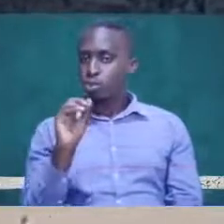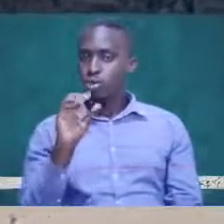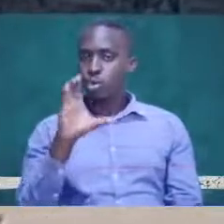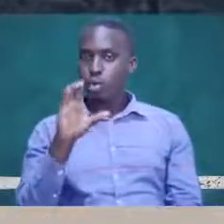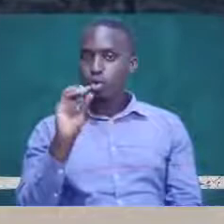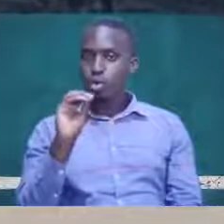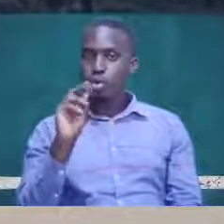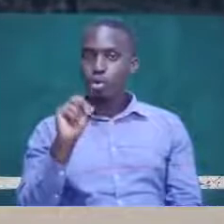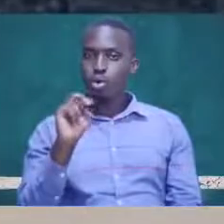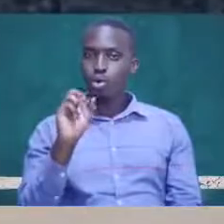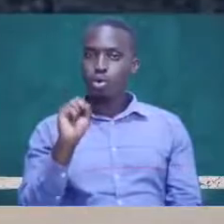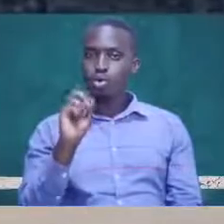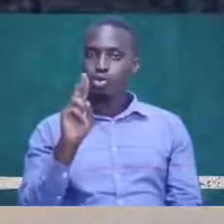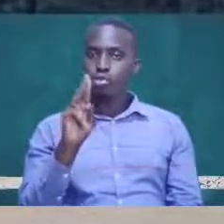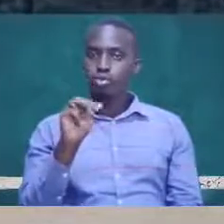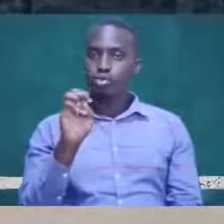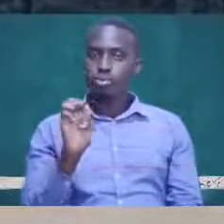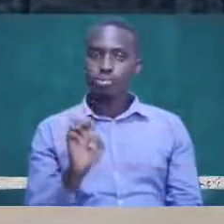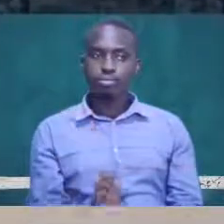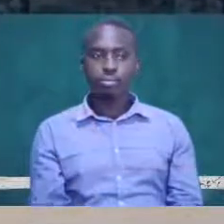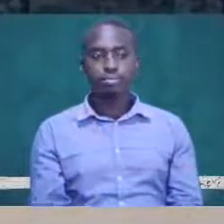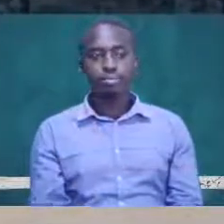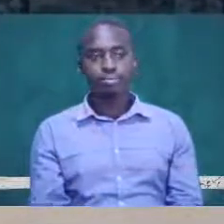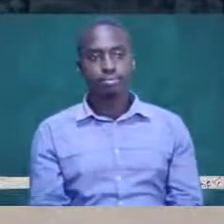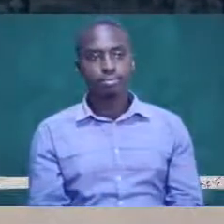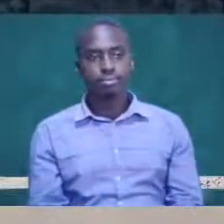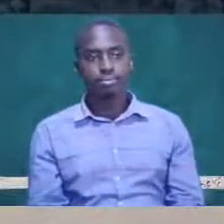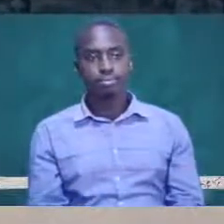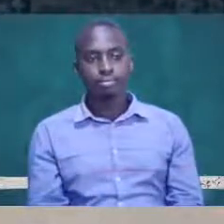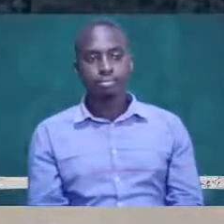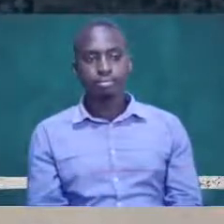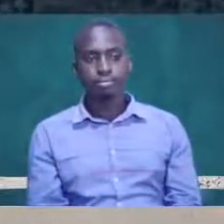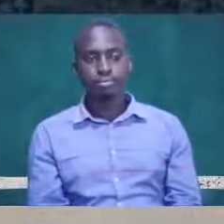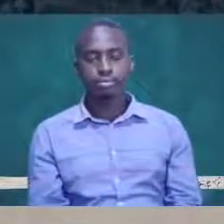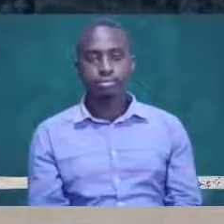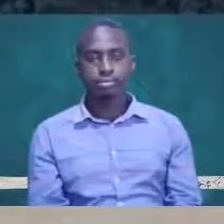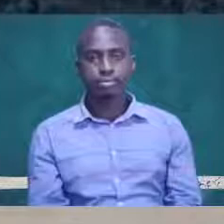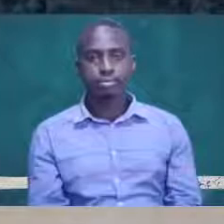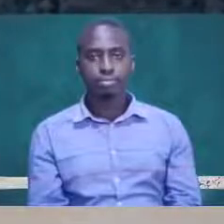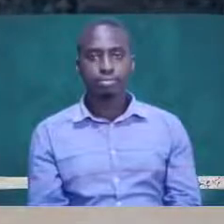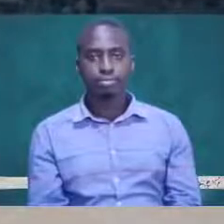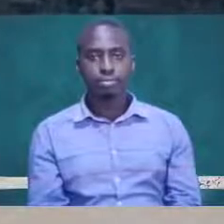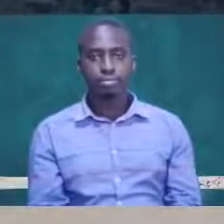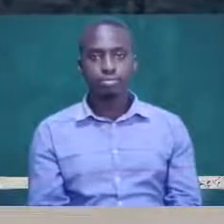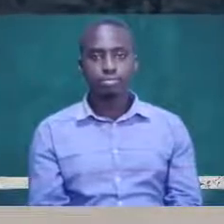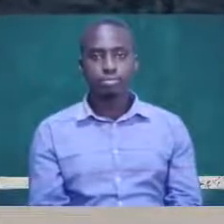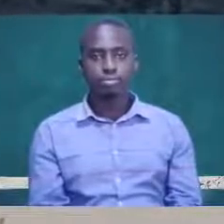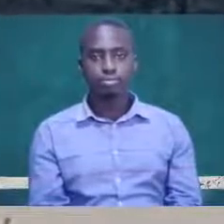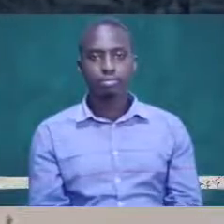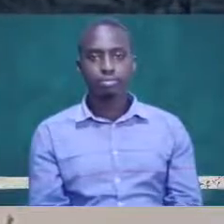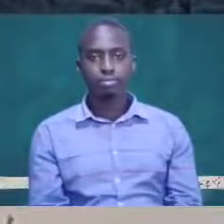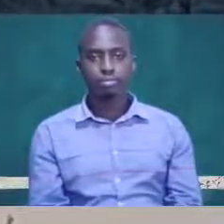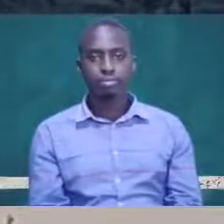Marginal propensity to consume. Marginal propensity to